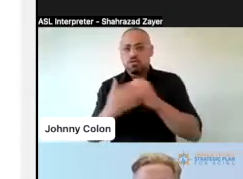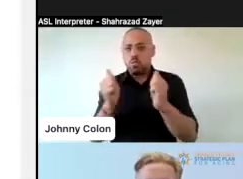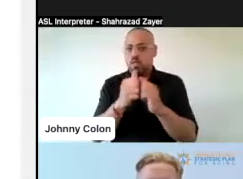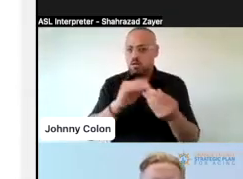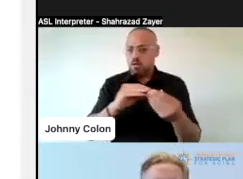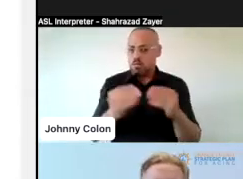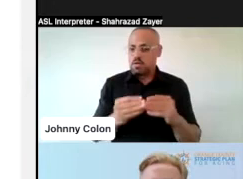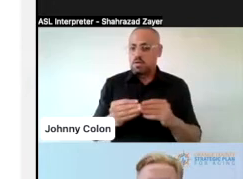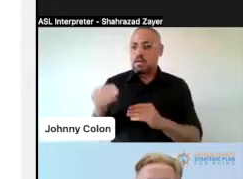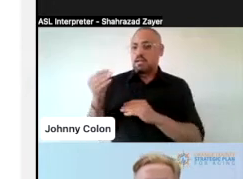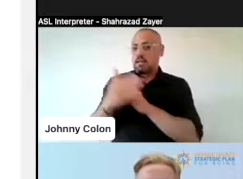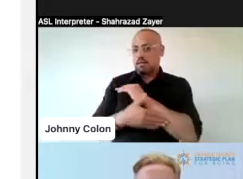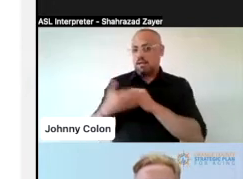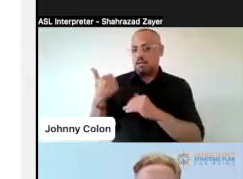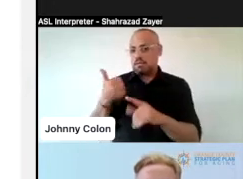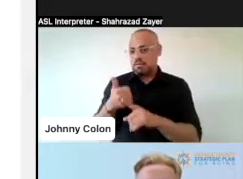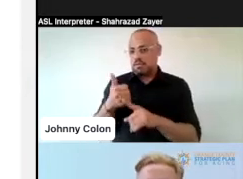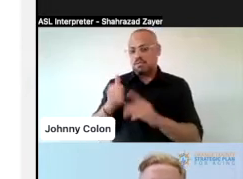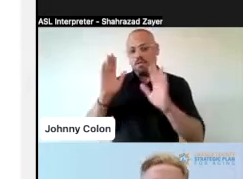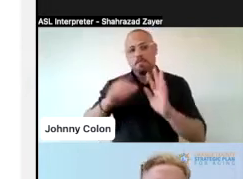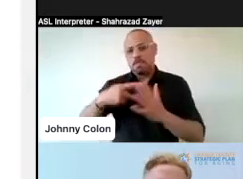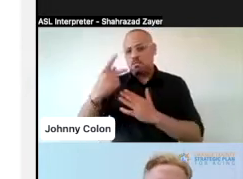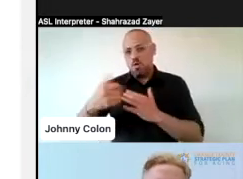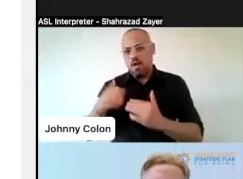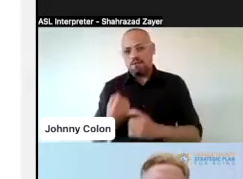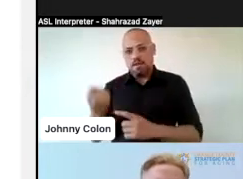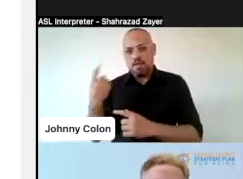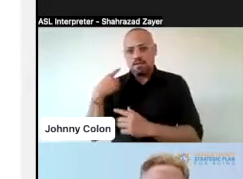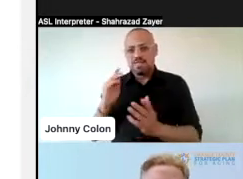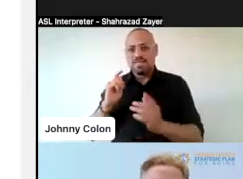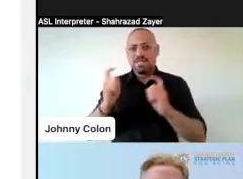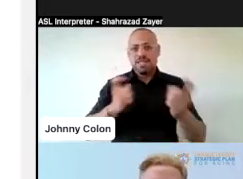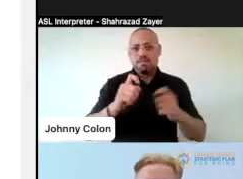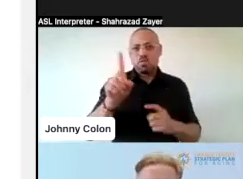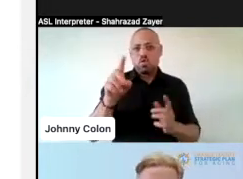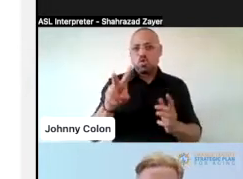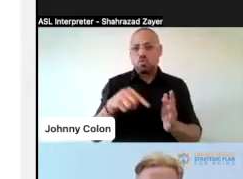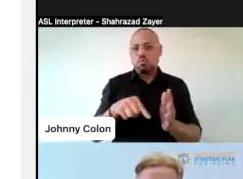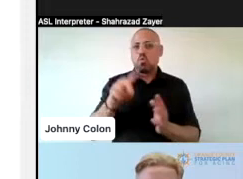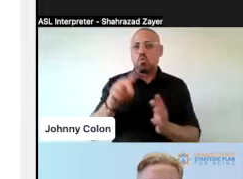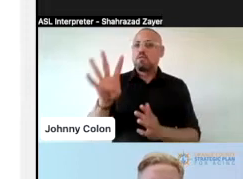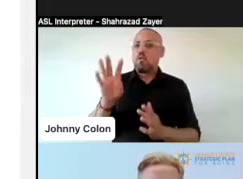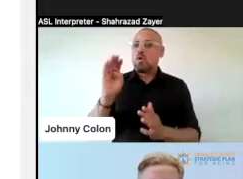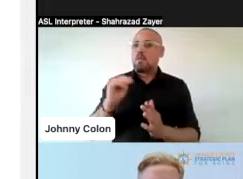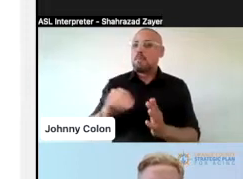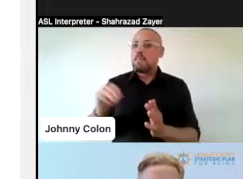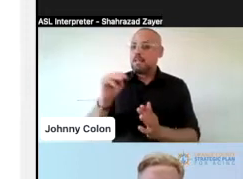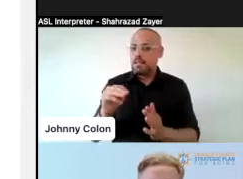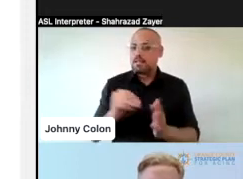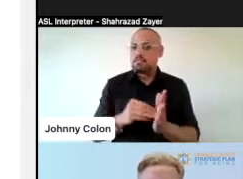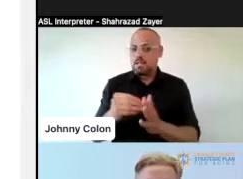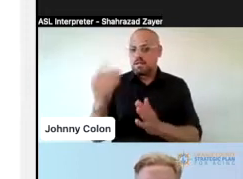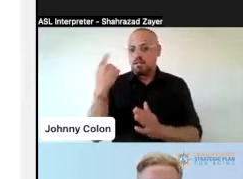The county had an amazing program last year, giving $2.4 million to provide iPads, training, and